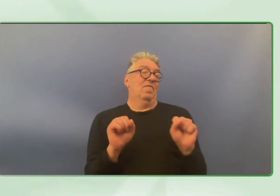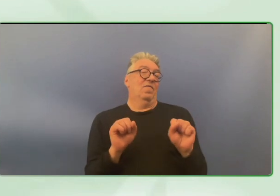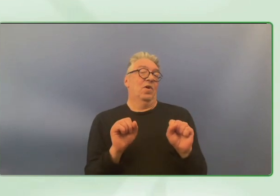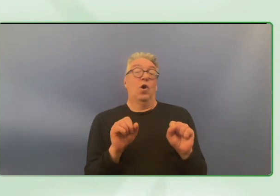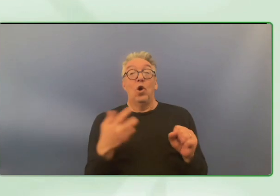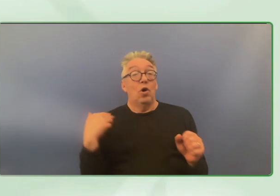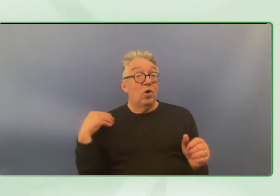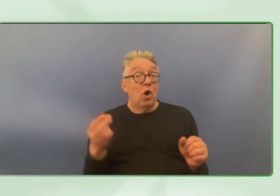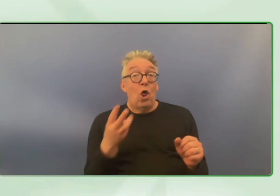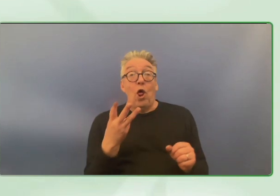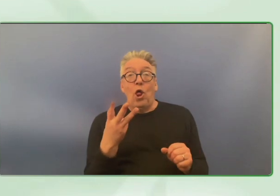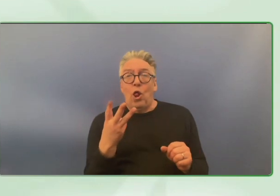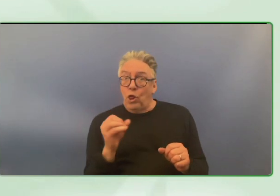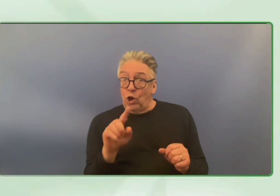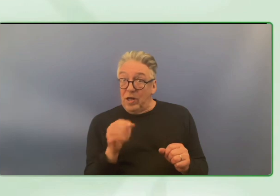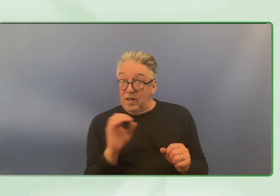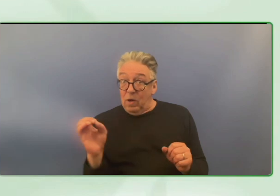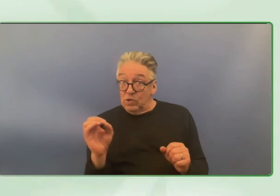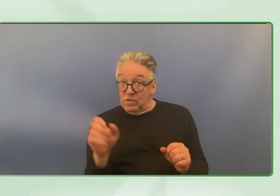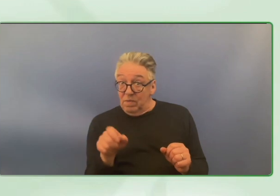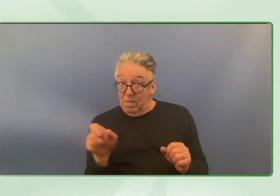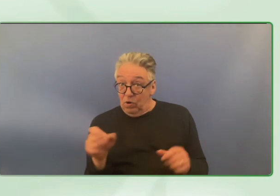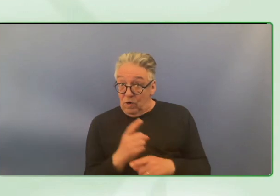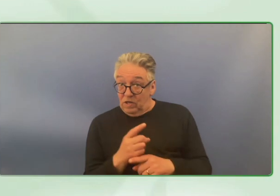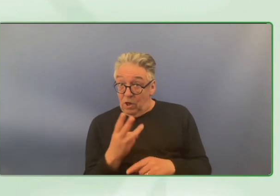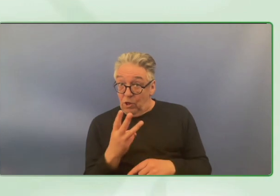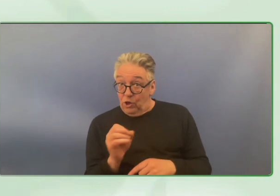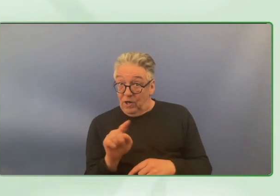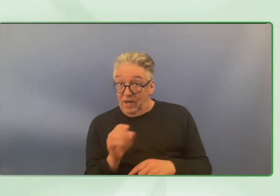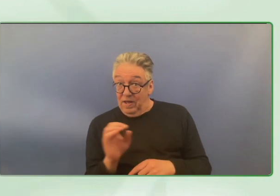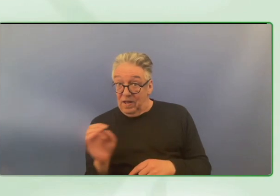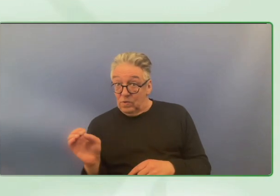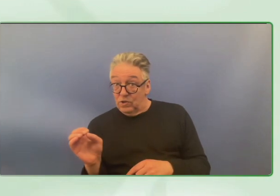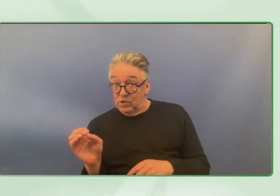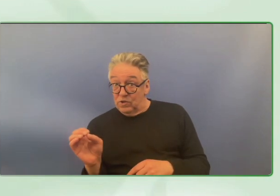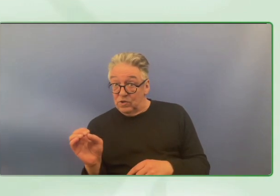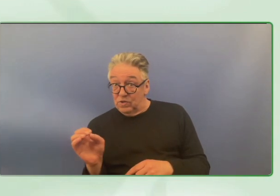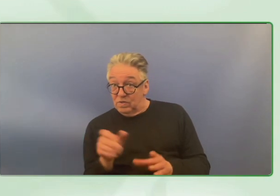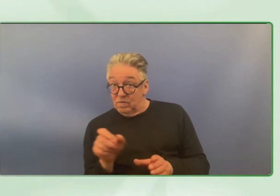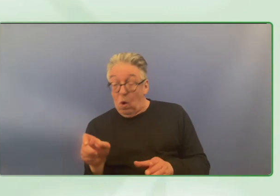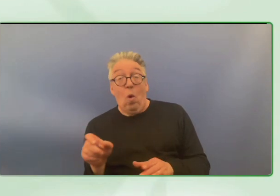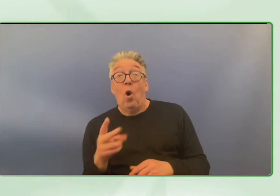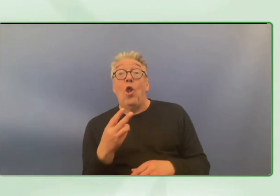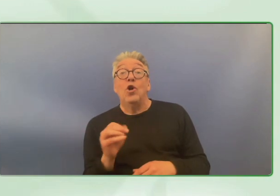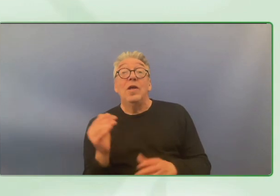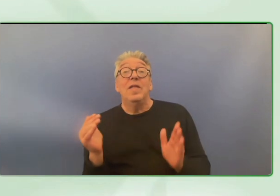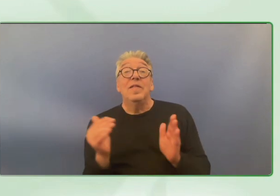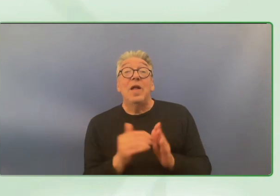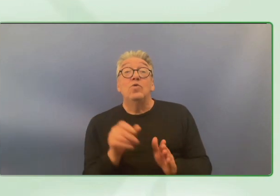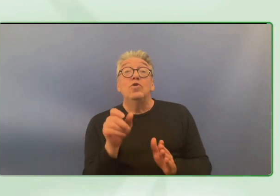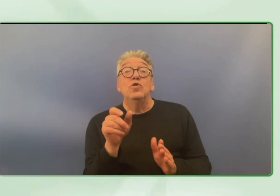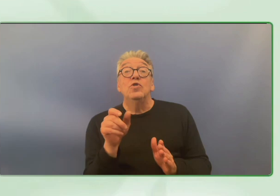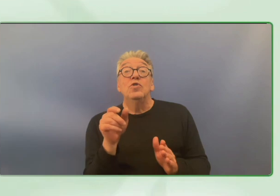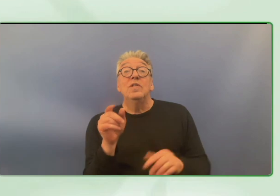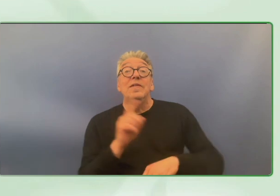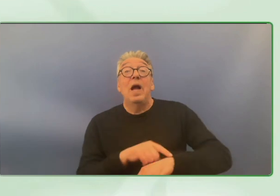people, did I get that correct? 30,000 users? Interpreting sessions, okay? So again,